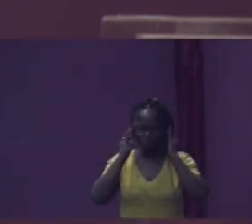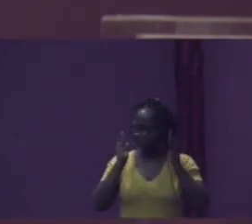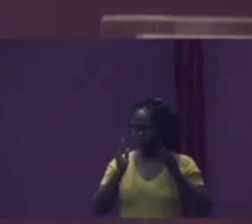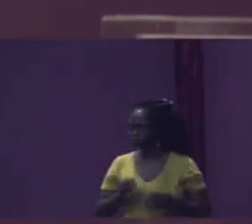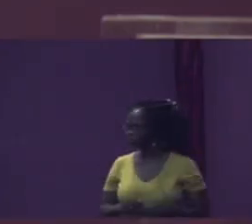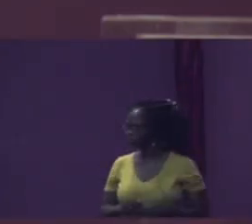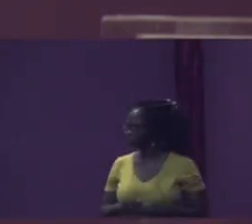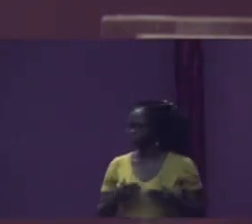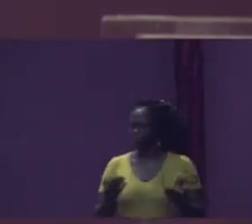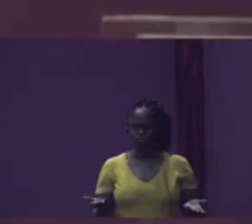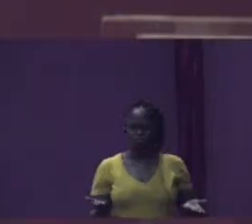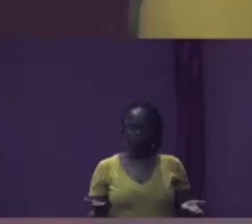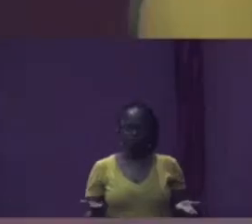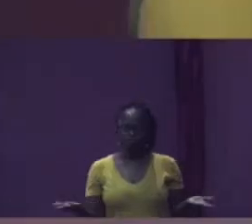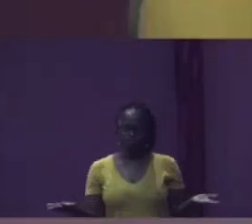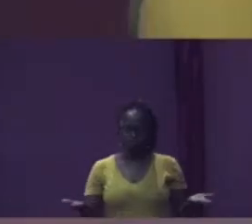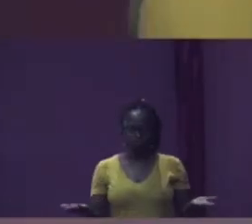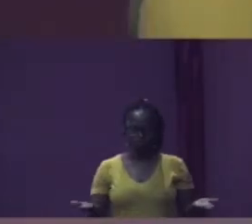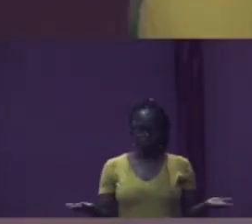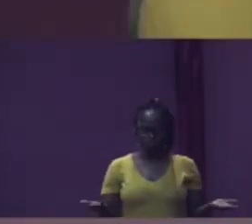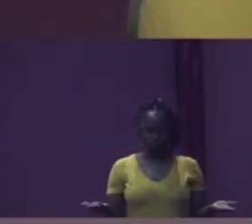Yeah, I can go first, fine.